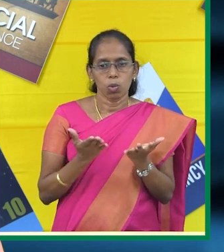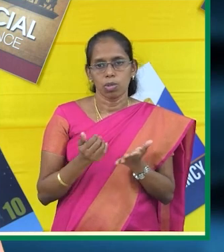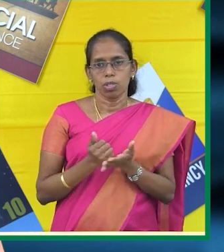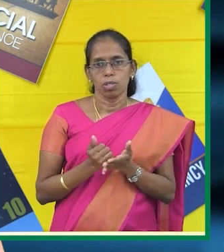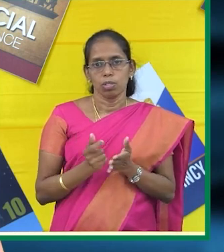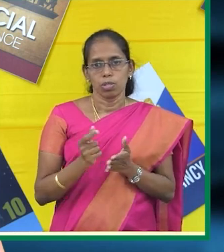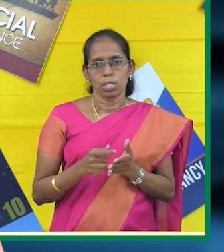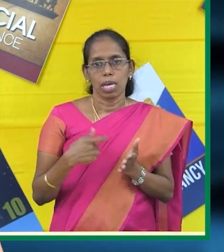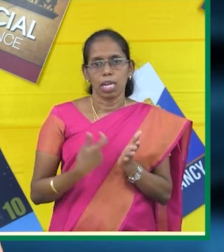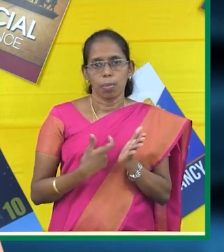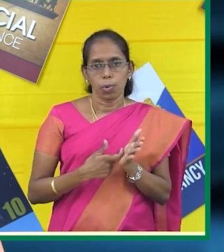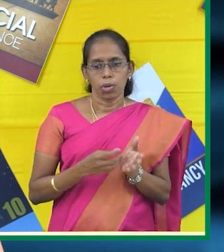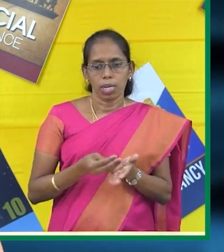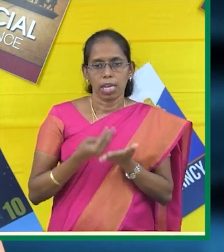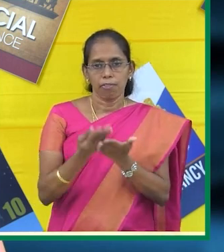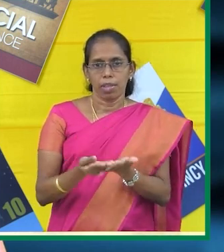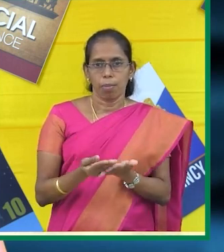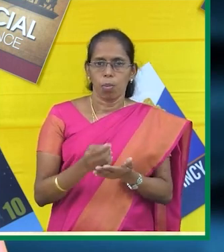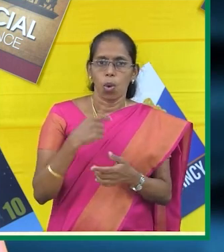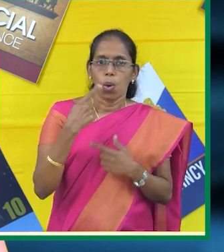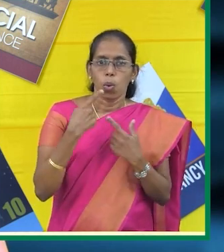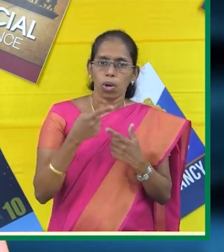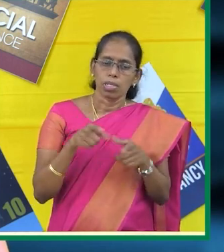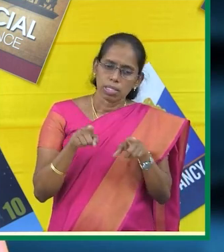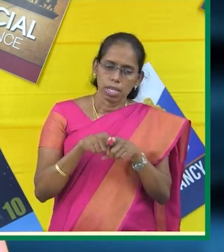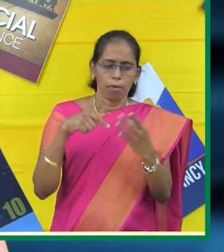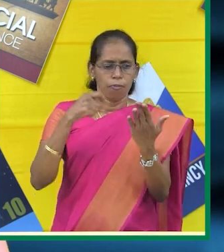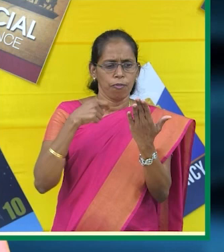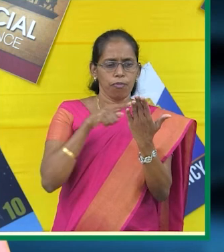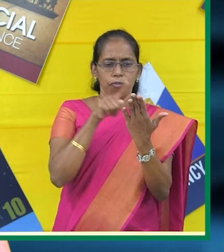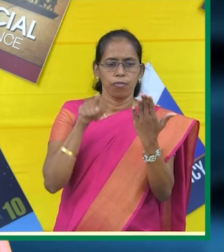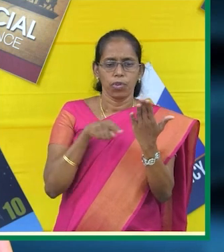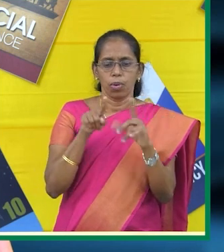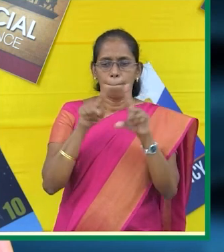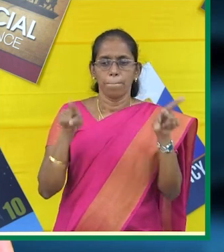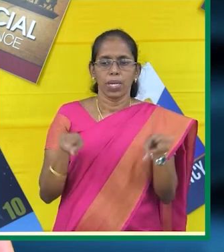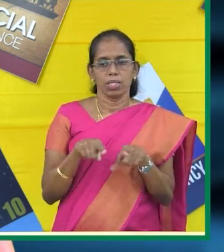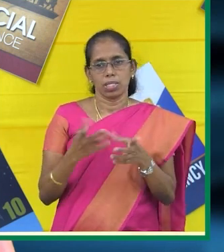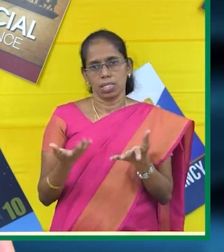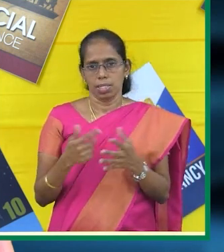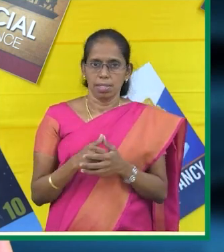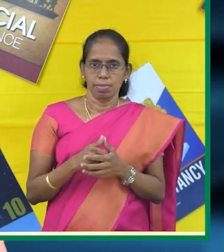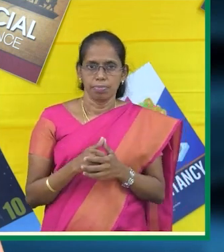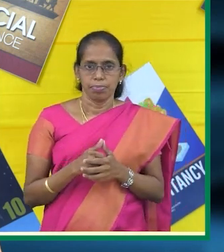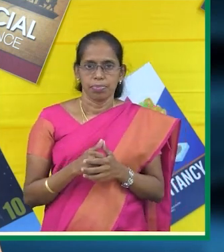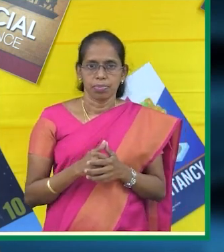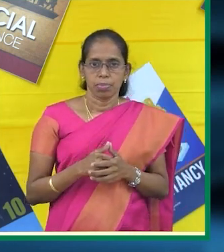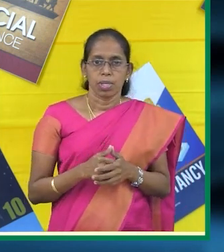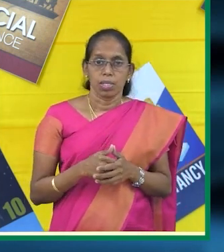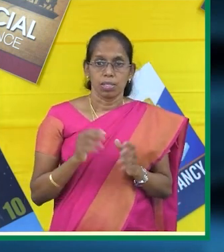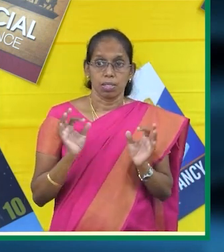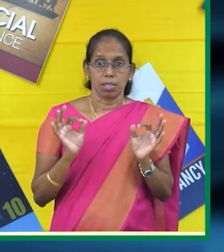the reporters give them orally at the same time in video. So that is a